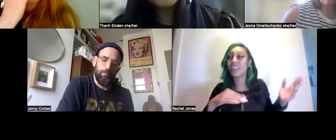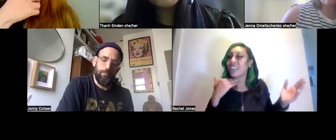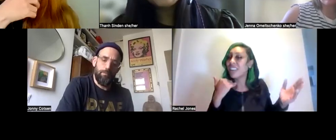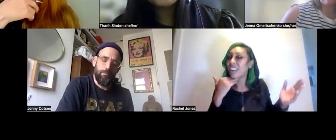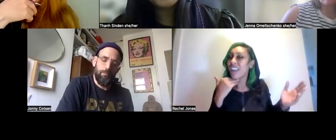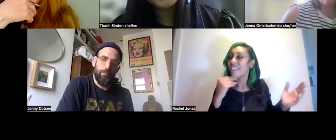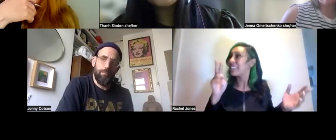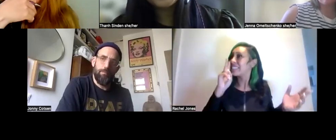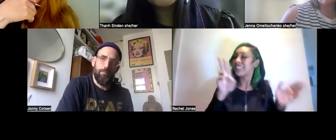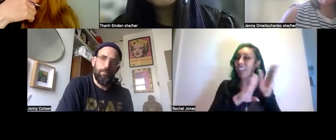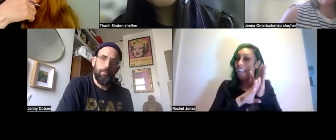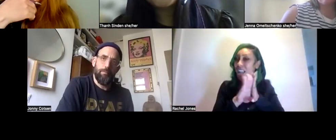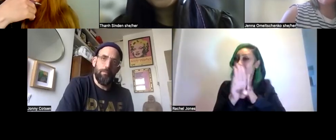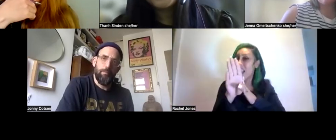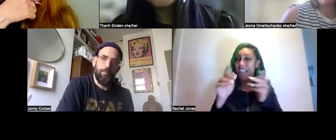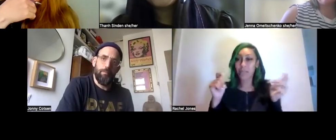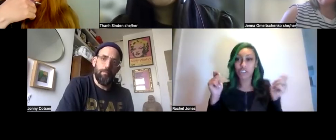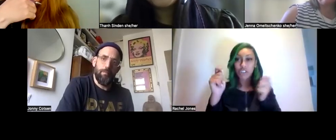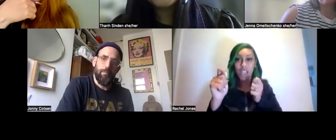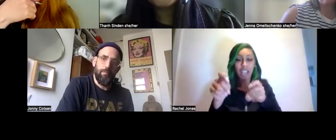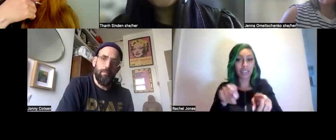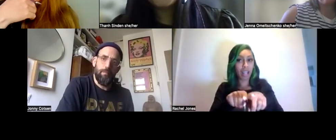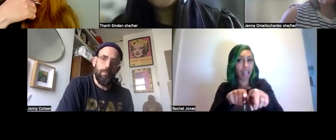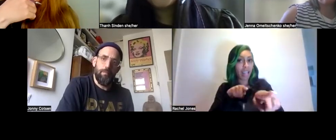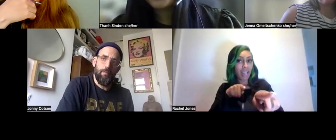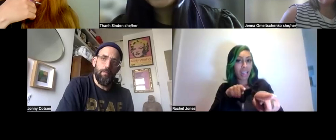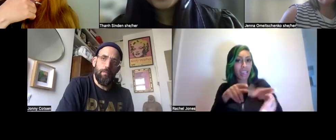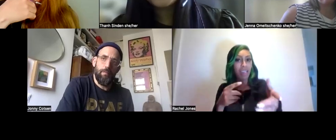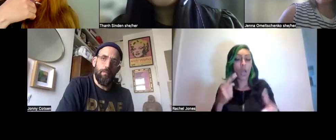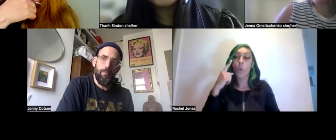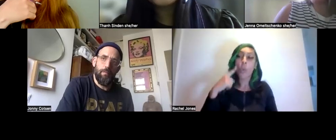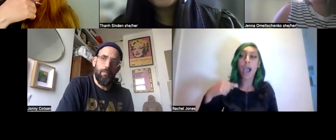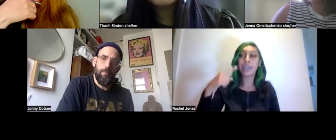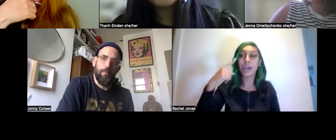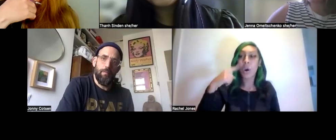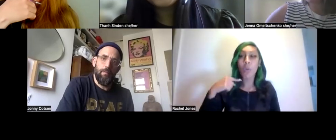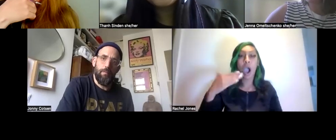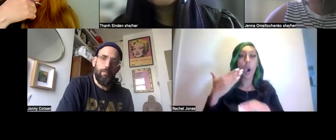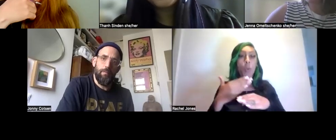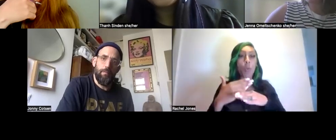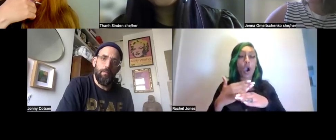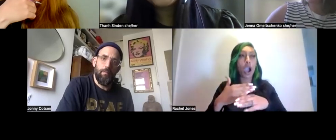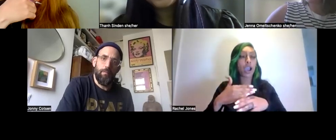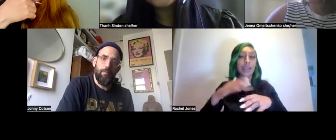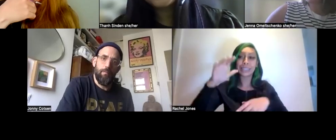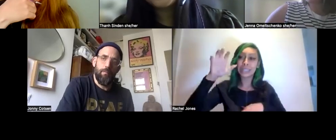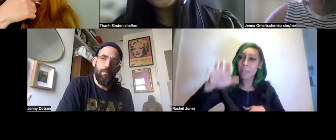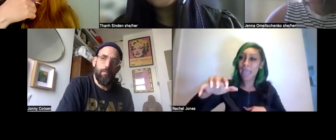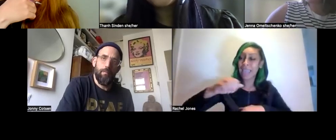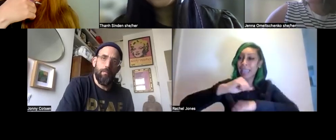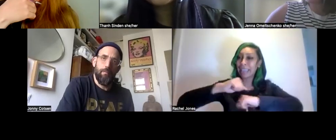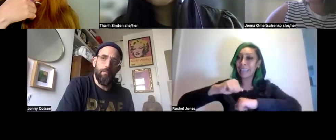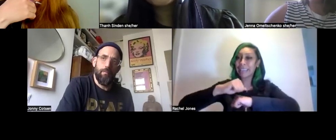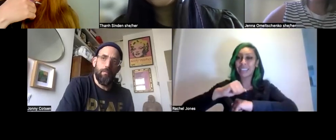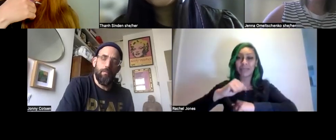the progress and the change. It was very much a white workforce, white spaces, and not telling